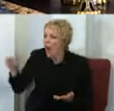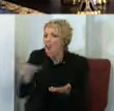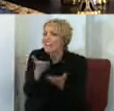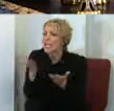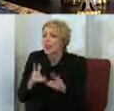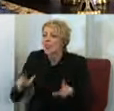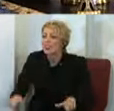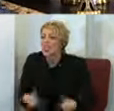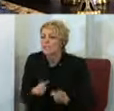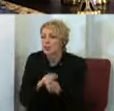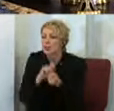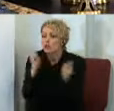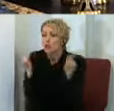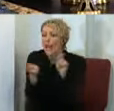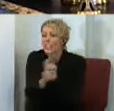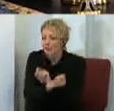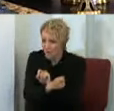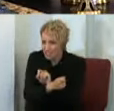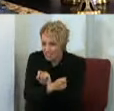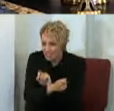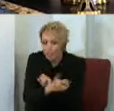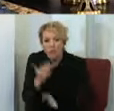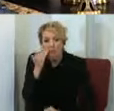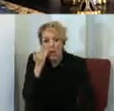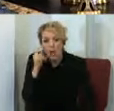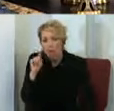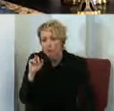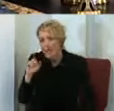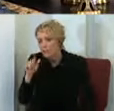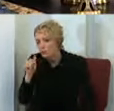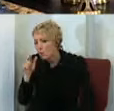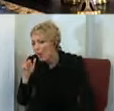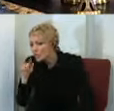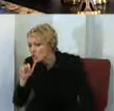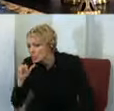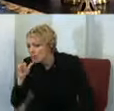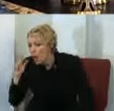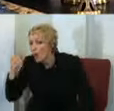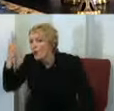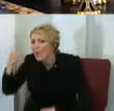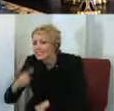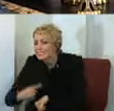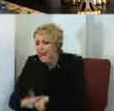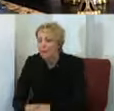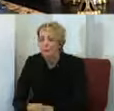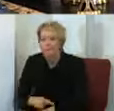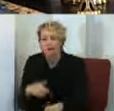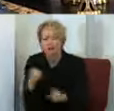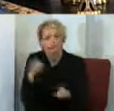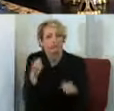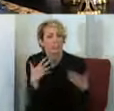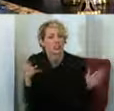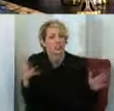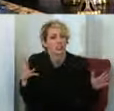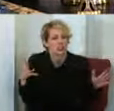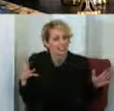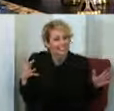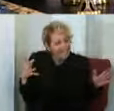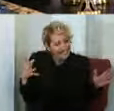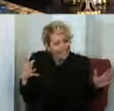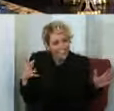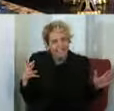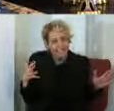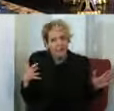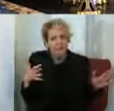You know, transformation, it's not once. It doesn't happen suddenly